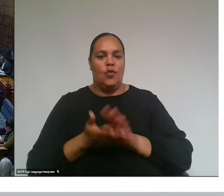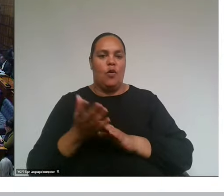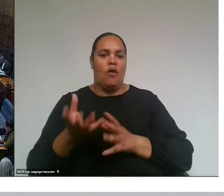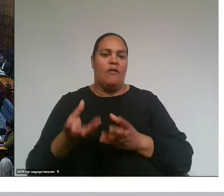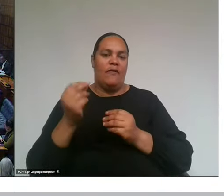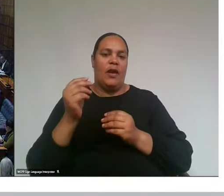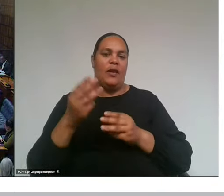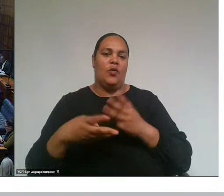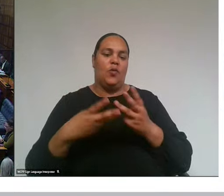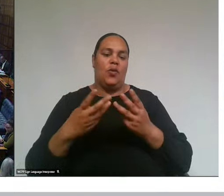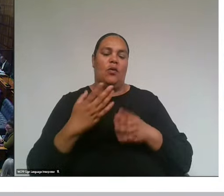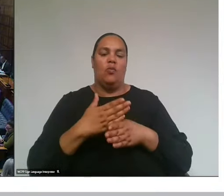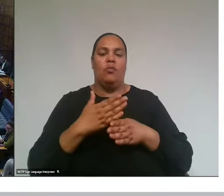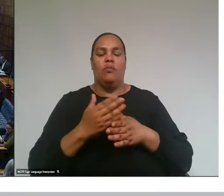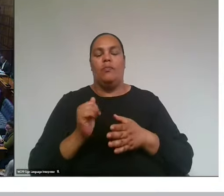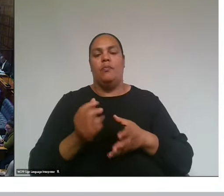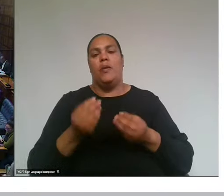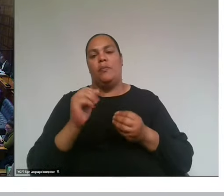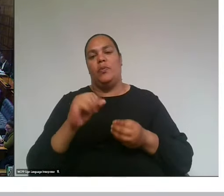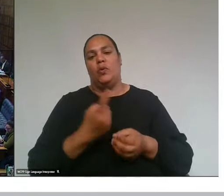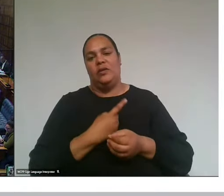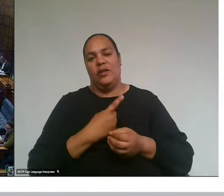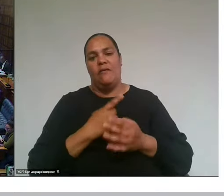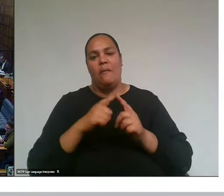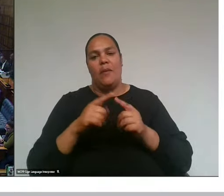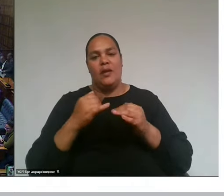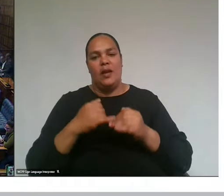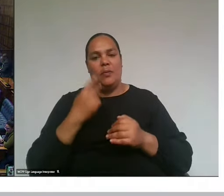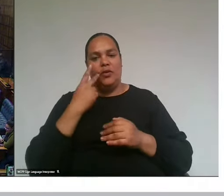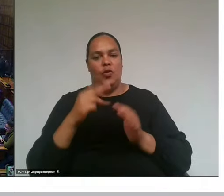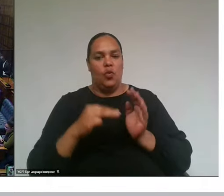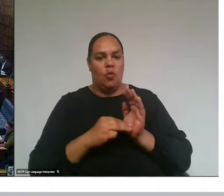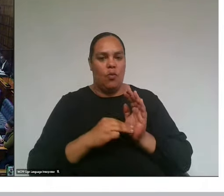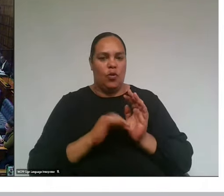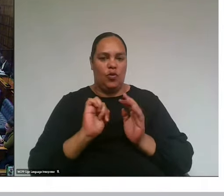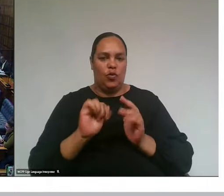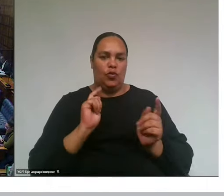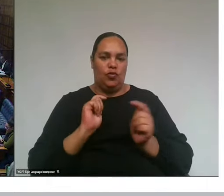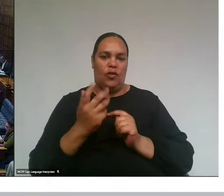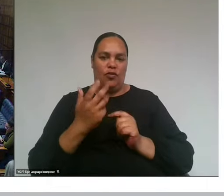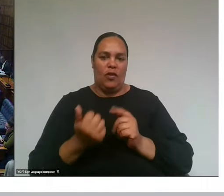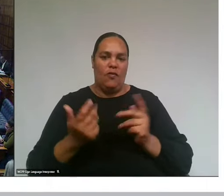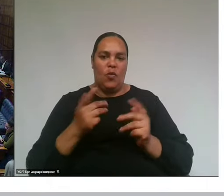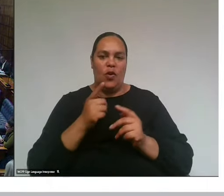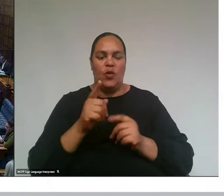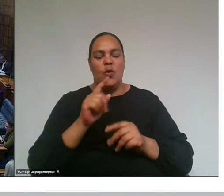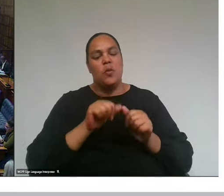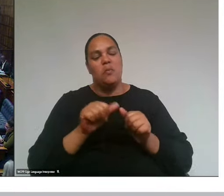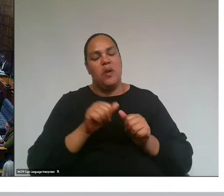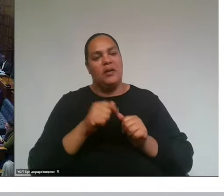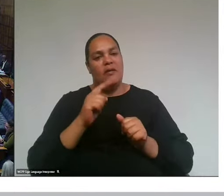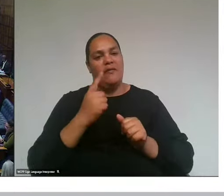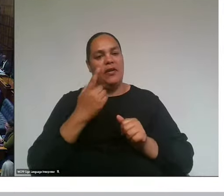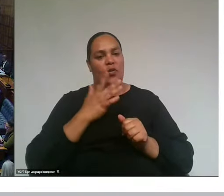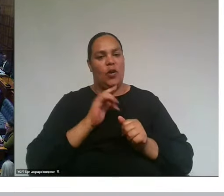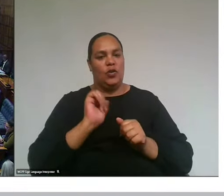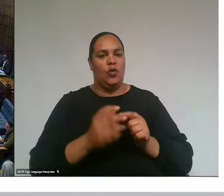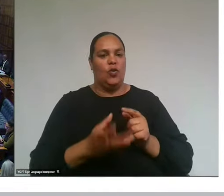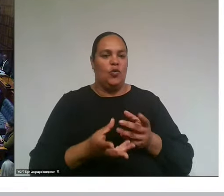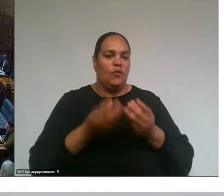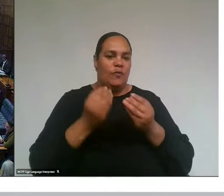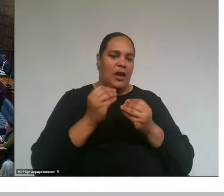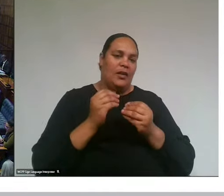employment themselves and now it seems to be your model has changed whereby you rather first want them to find